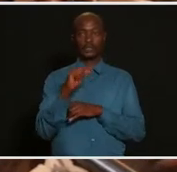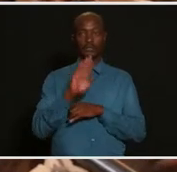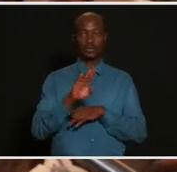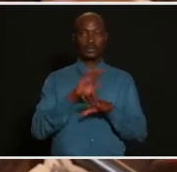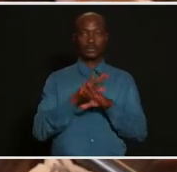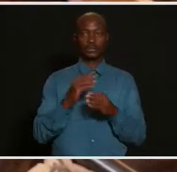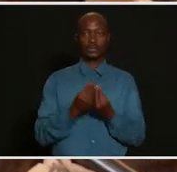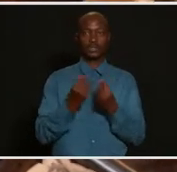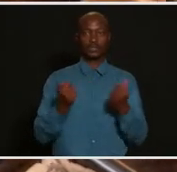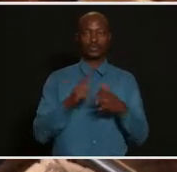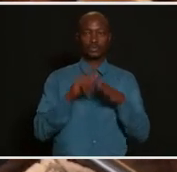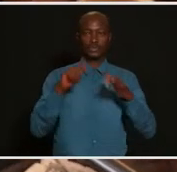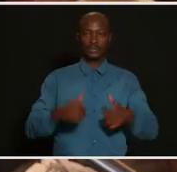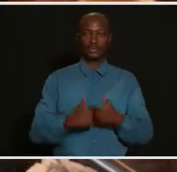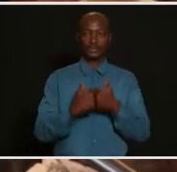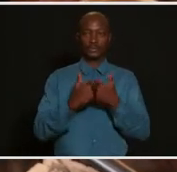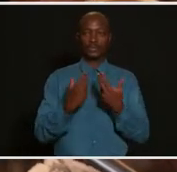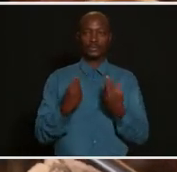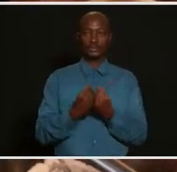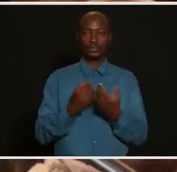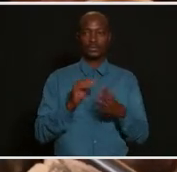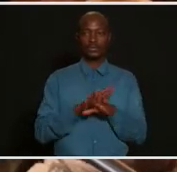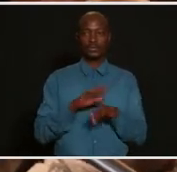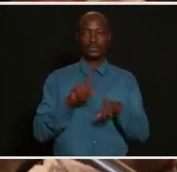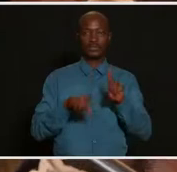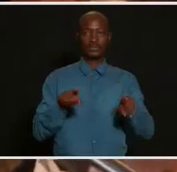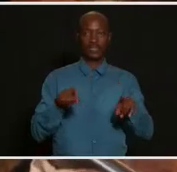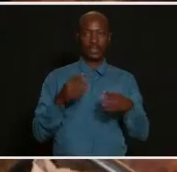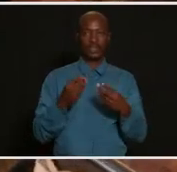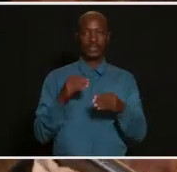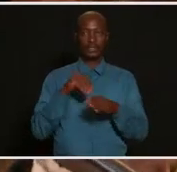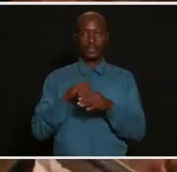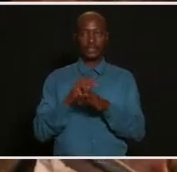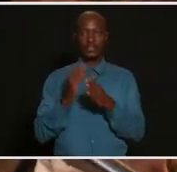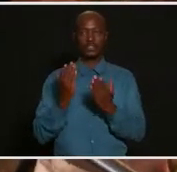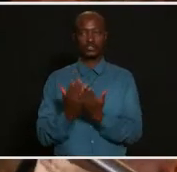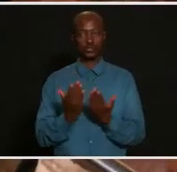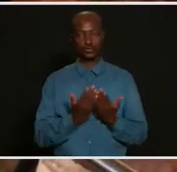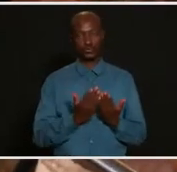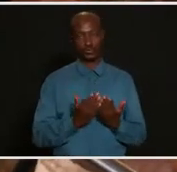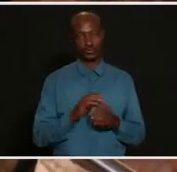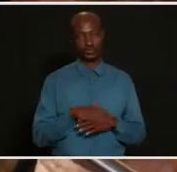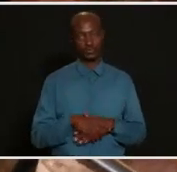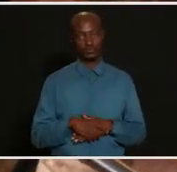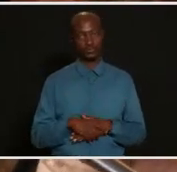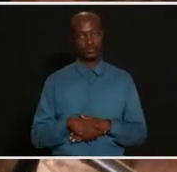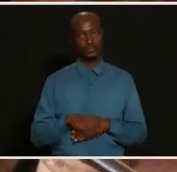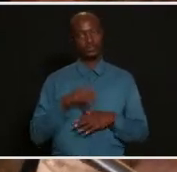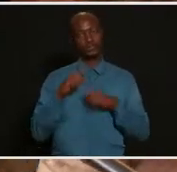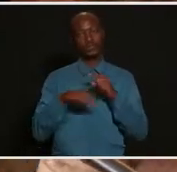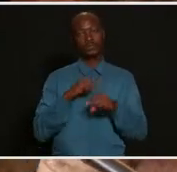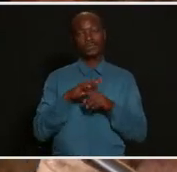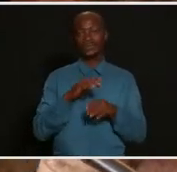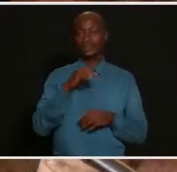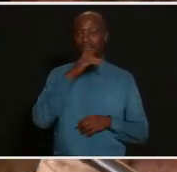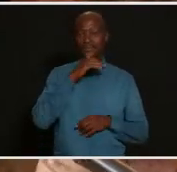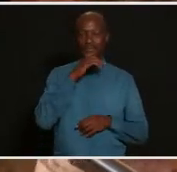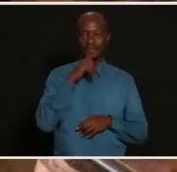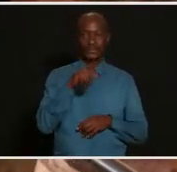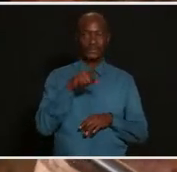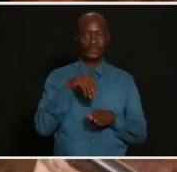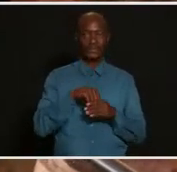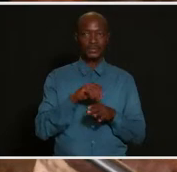address challenges which very per school and then coming to India by am your driver is